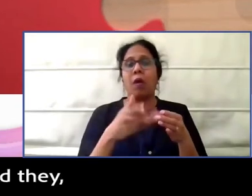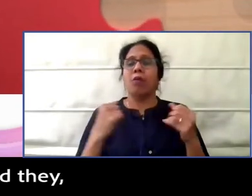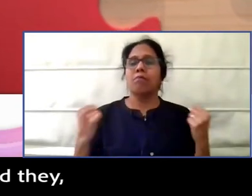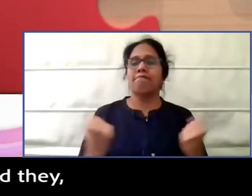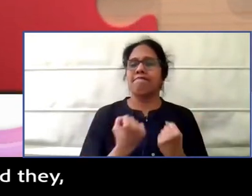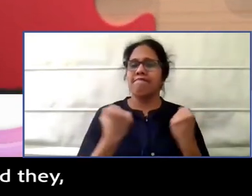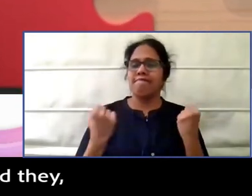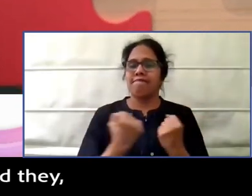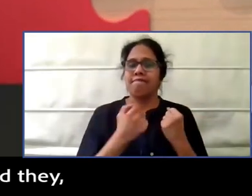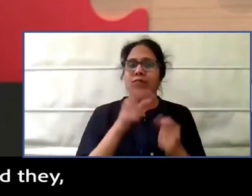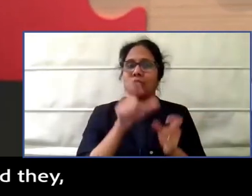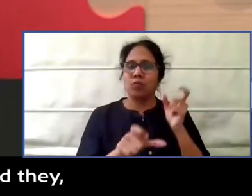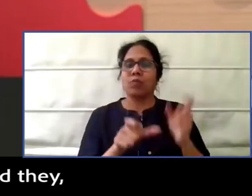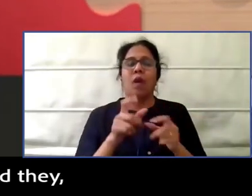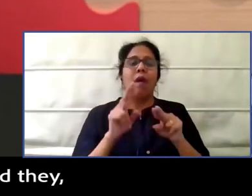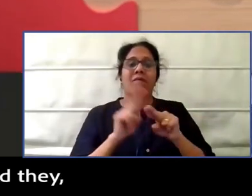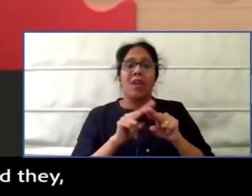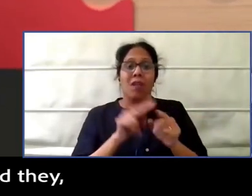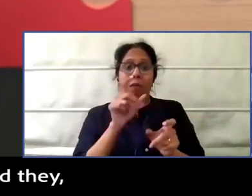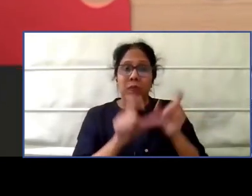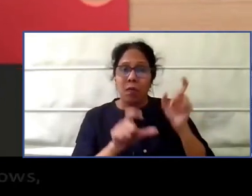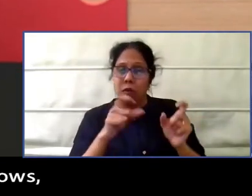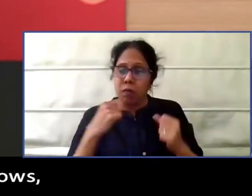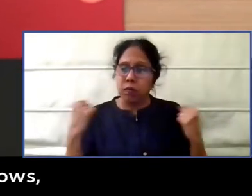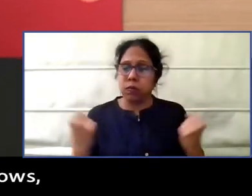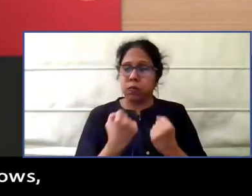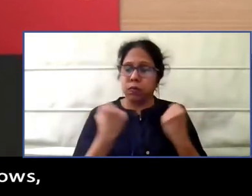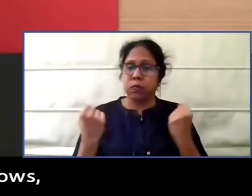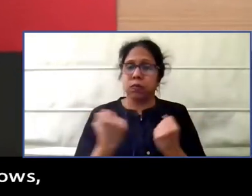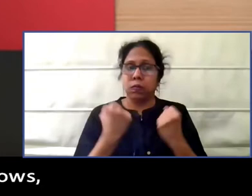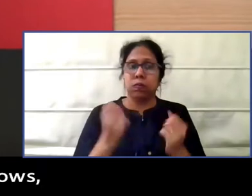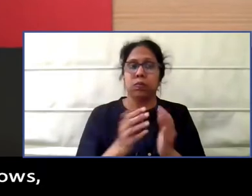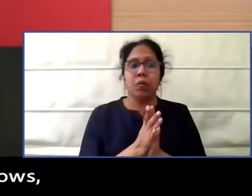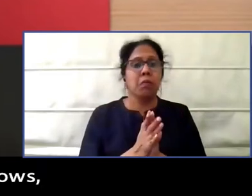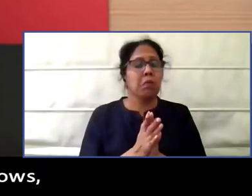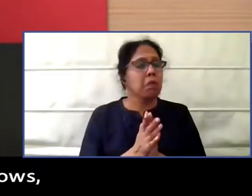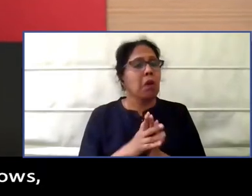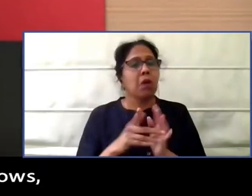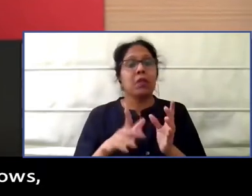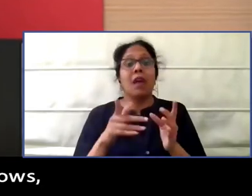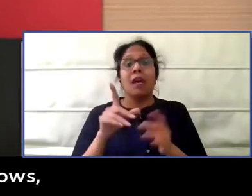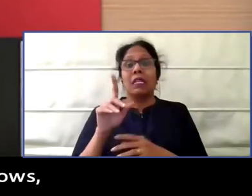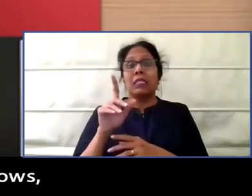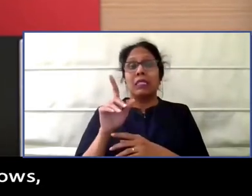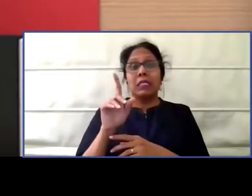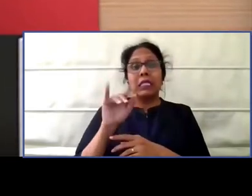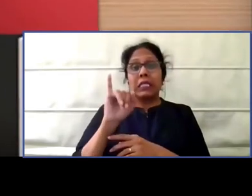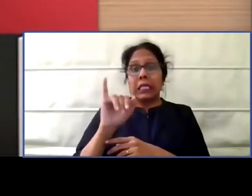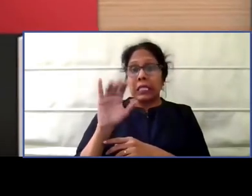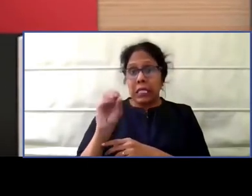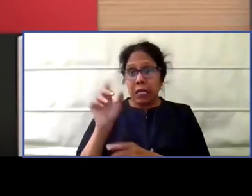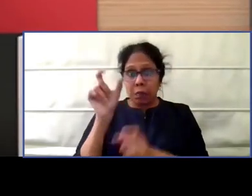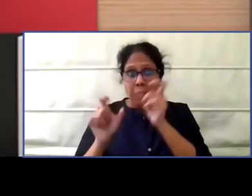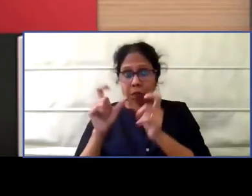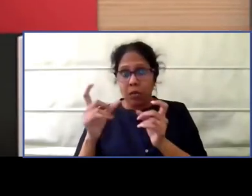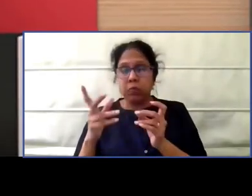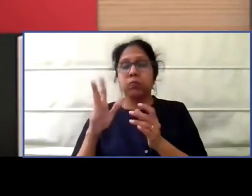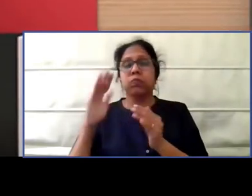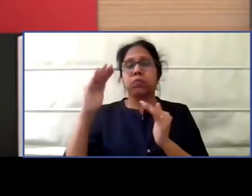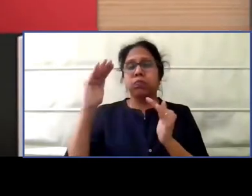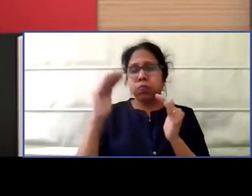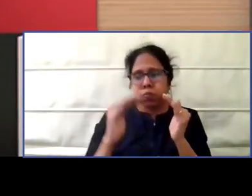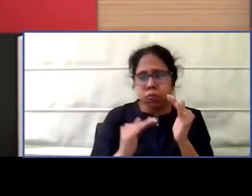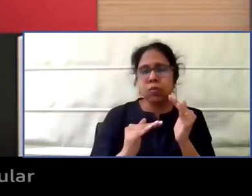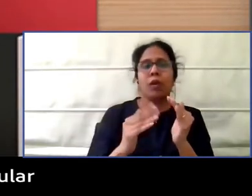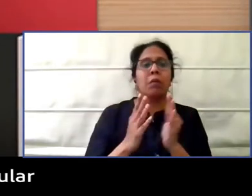again, fellows took a lot of effort, and they, you know, from a pool of 60 fellows, 8 are chosen very